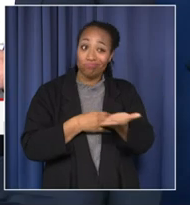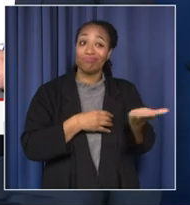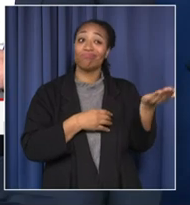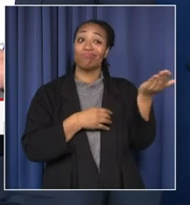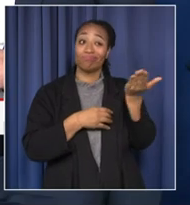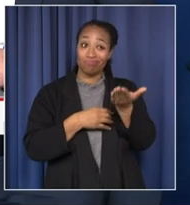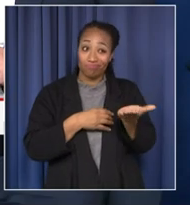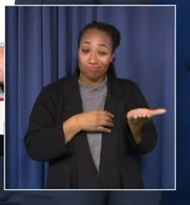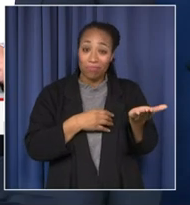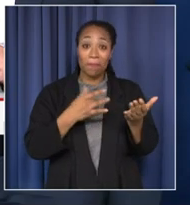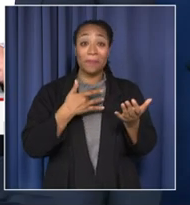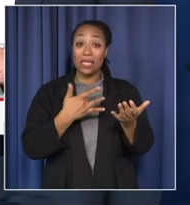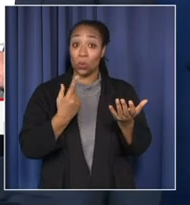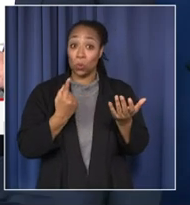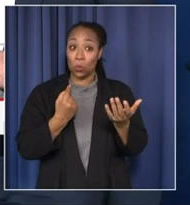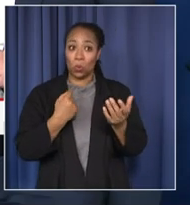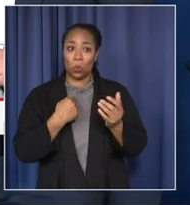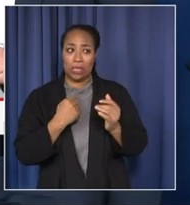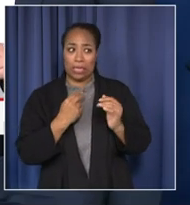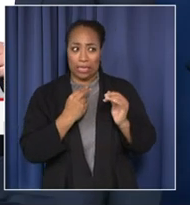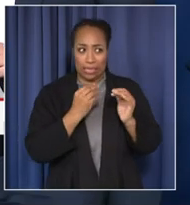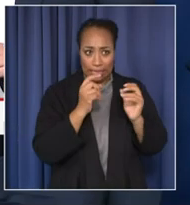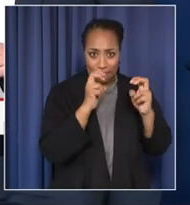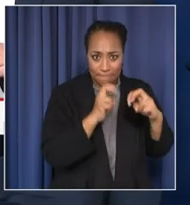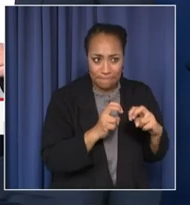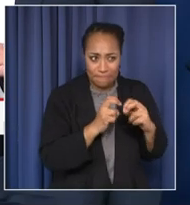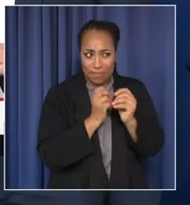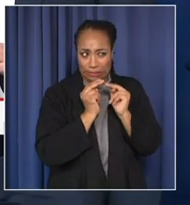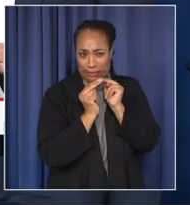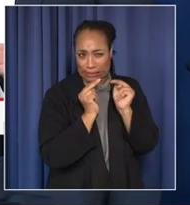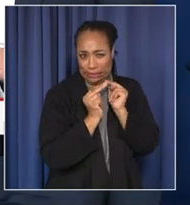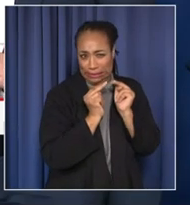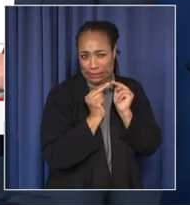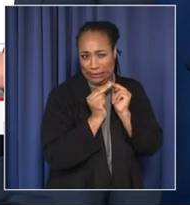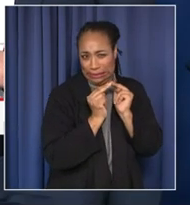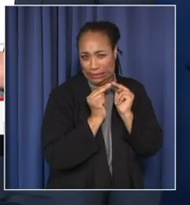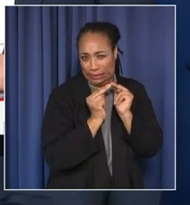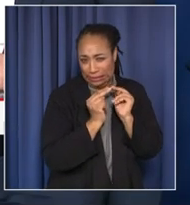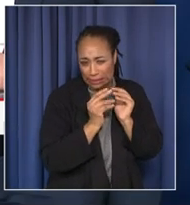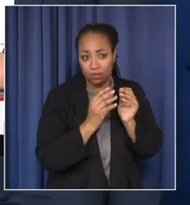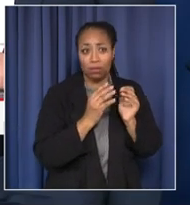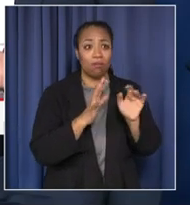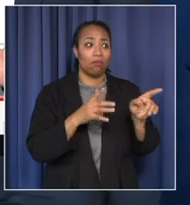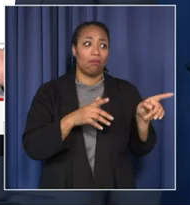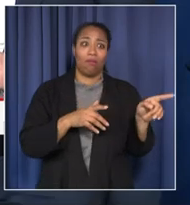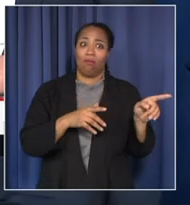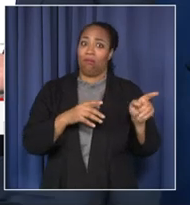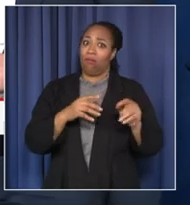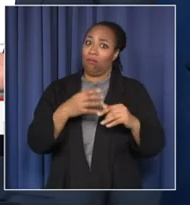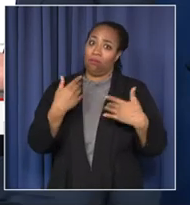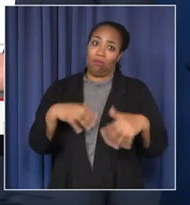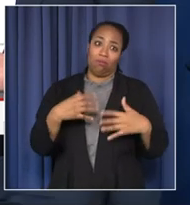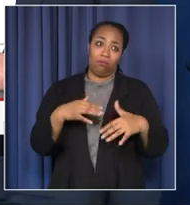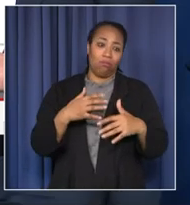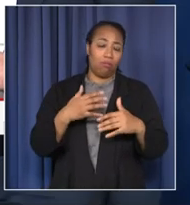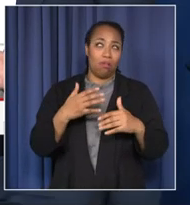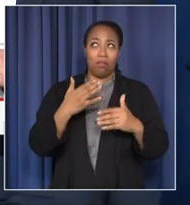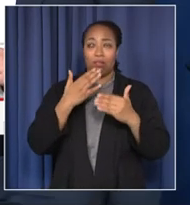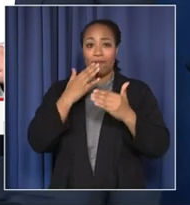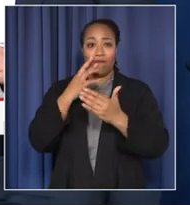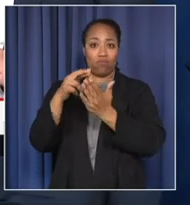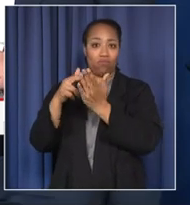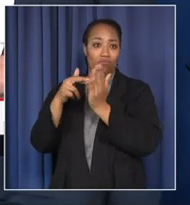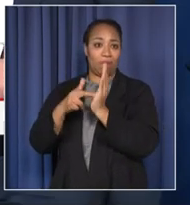it. I'm very grateful for the partnership I have with Representative Comer out of Kentucky, who